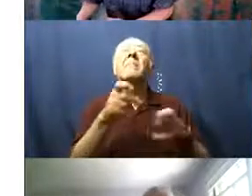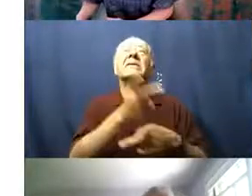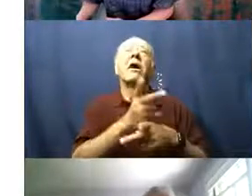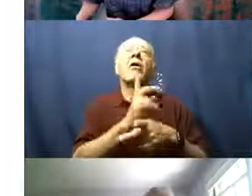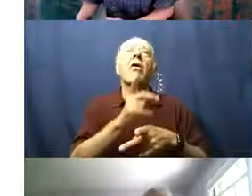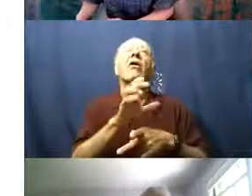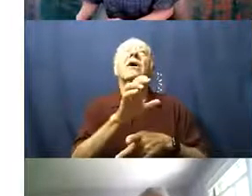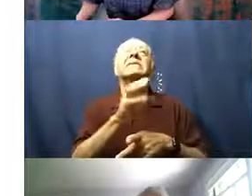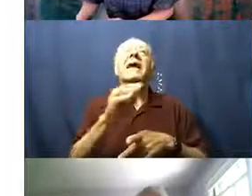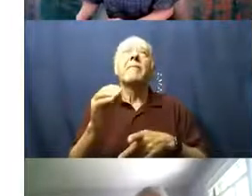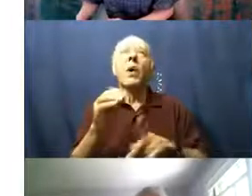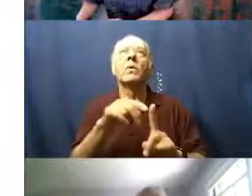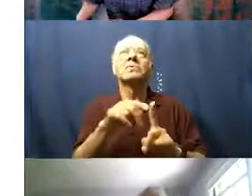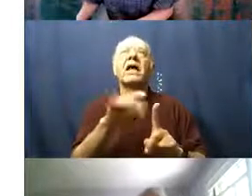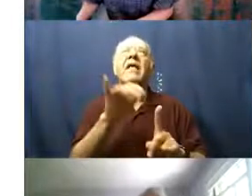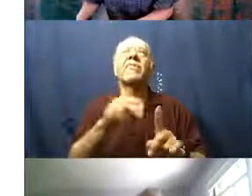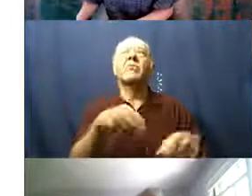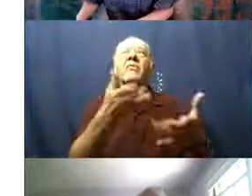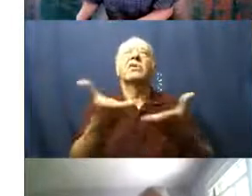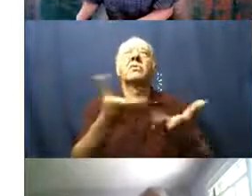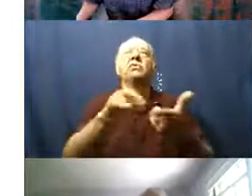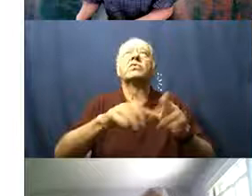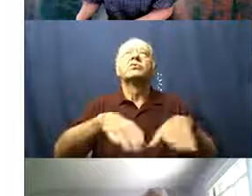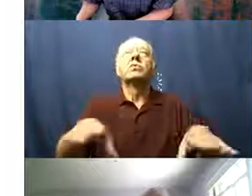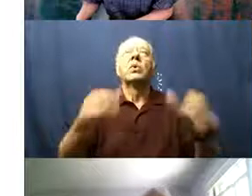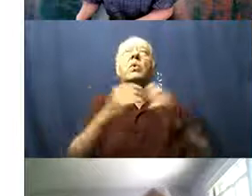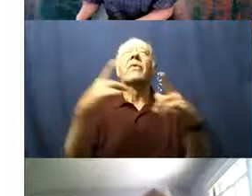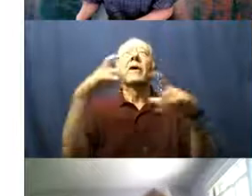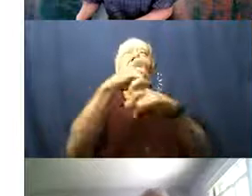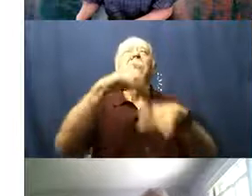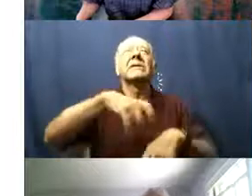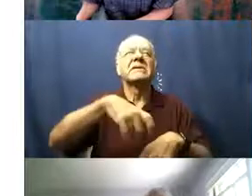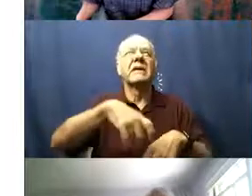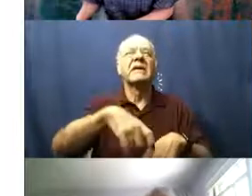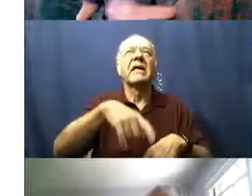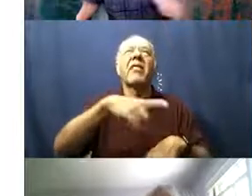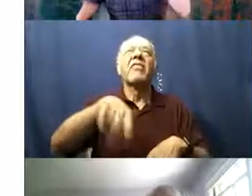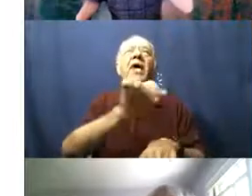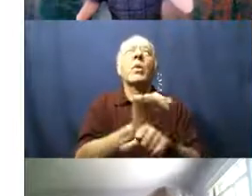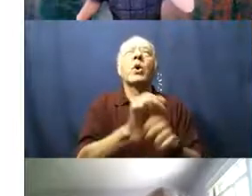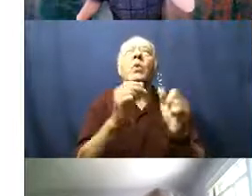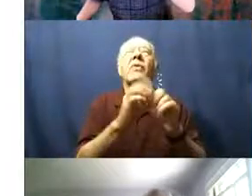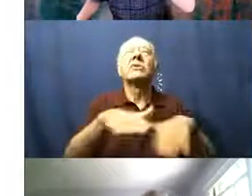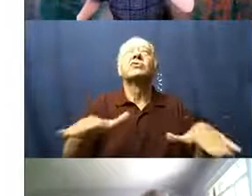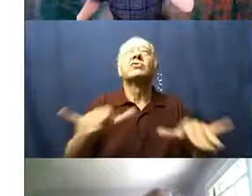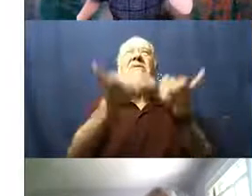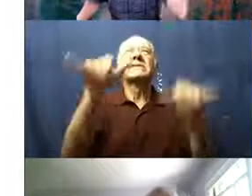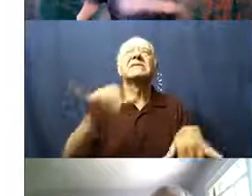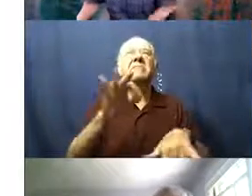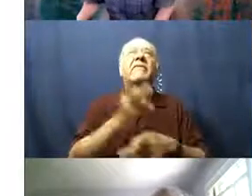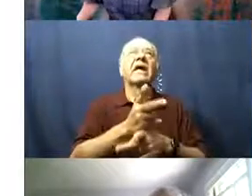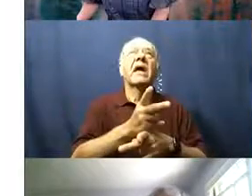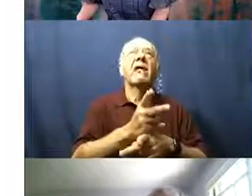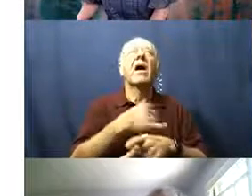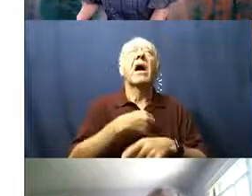management organizations that provide services to children with complex needs, and they work with the children's system of care.